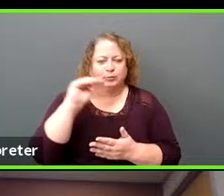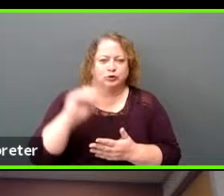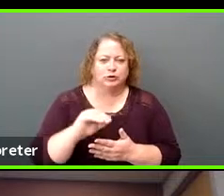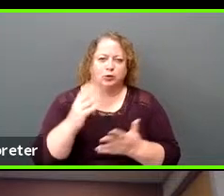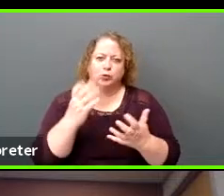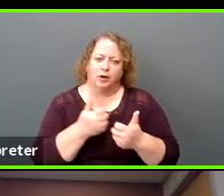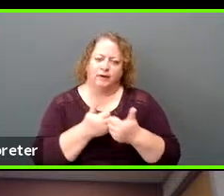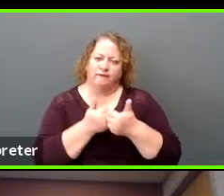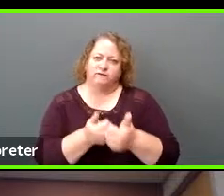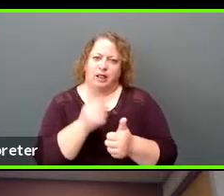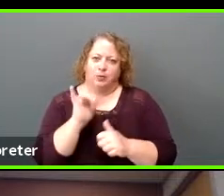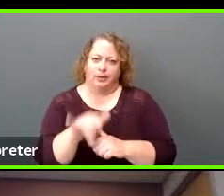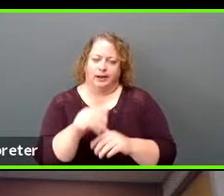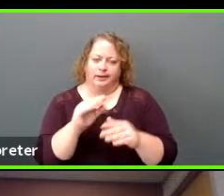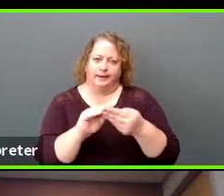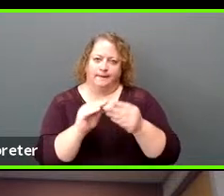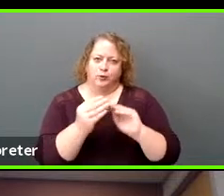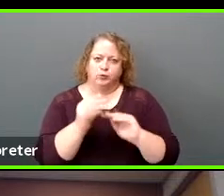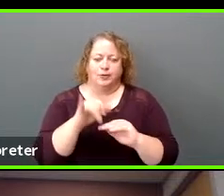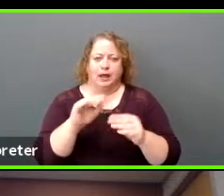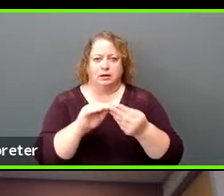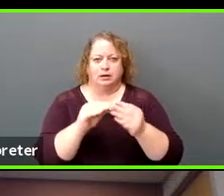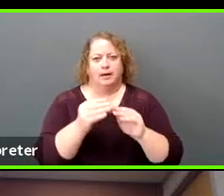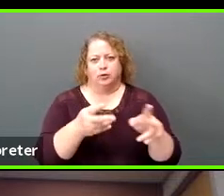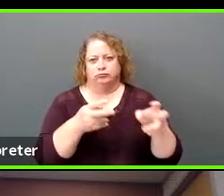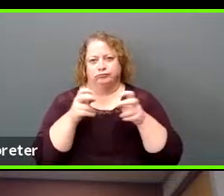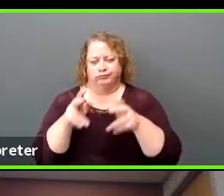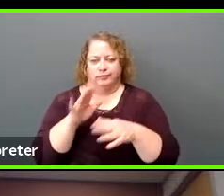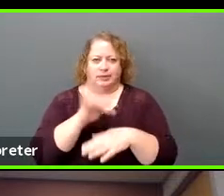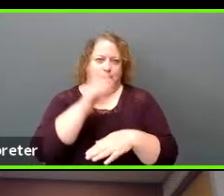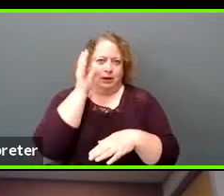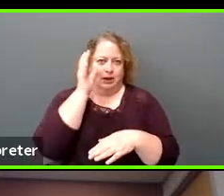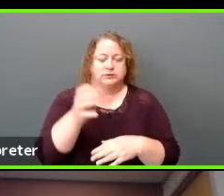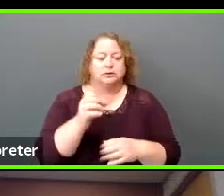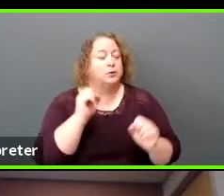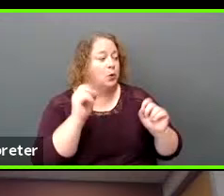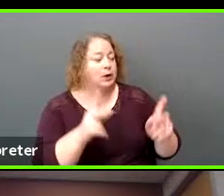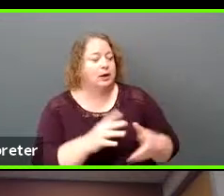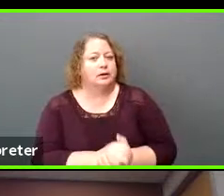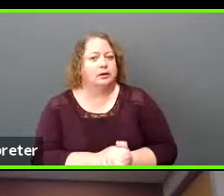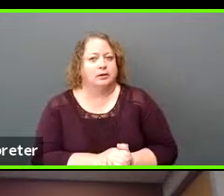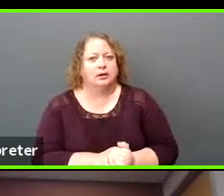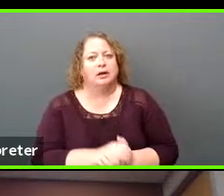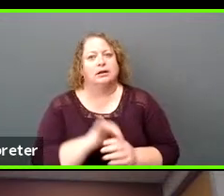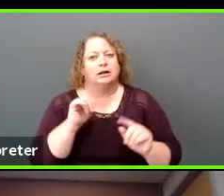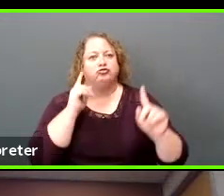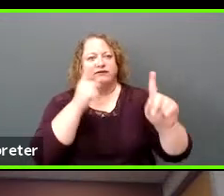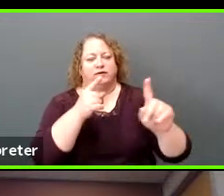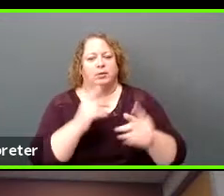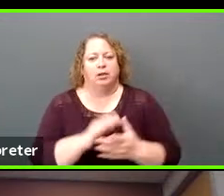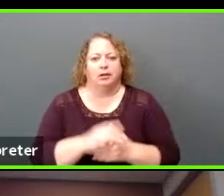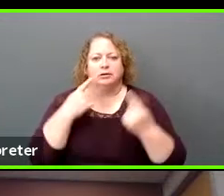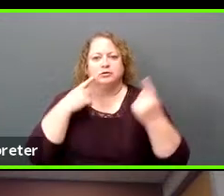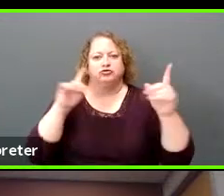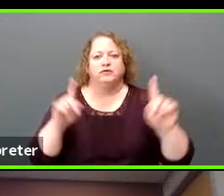factual with that number. And so that number was derived from that concept and that theory. Okay, so like an achievable.